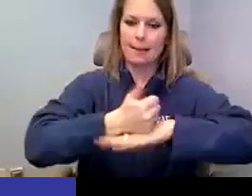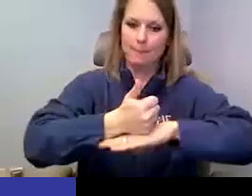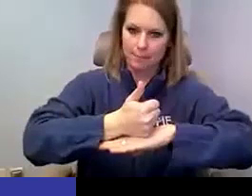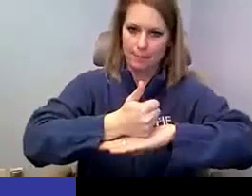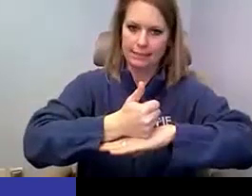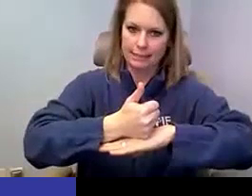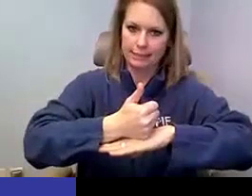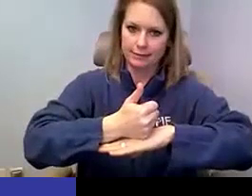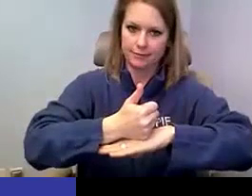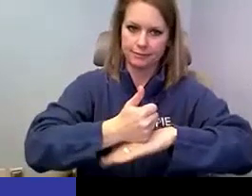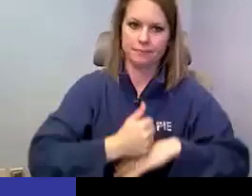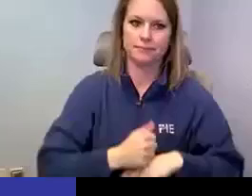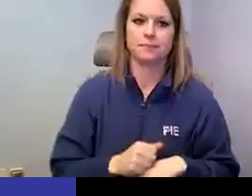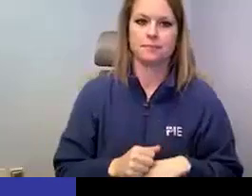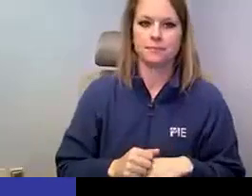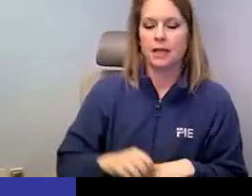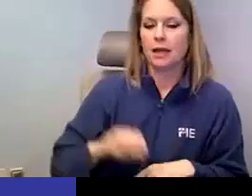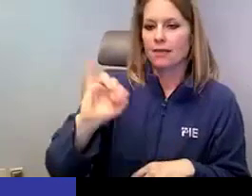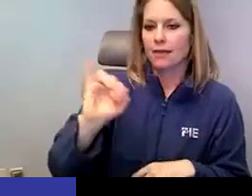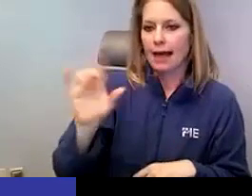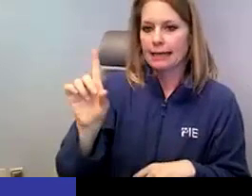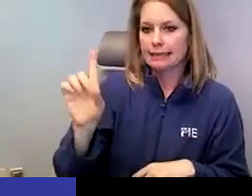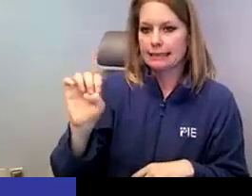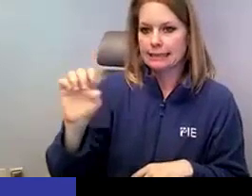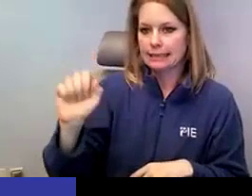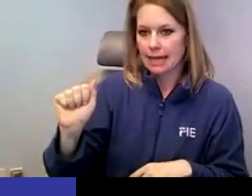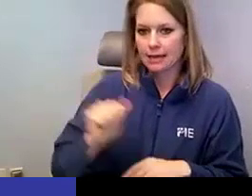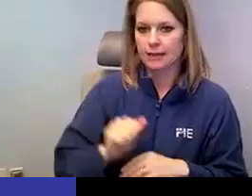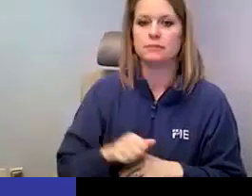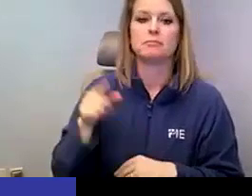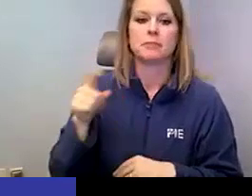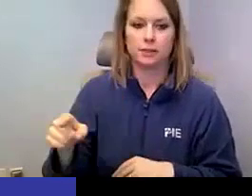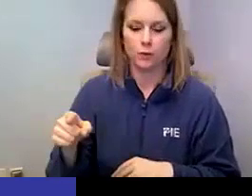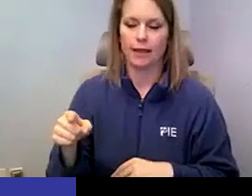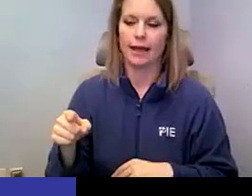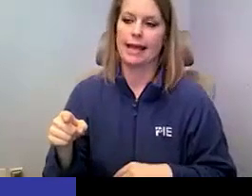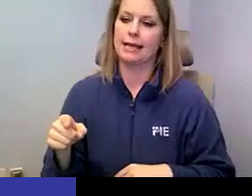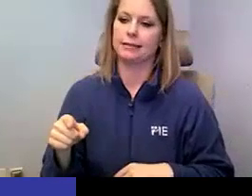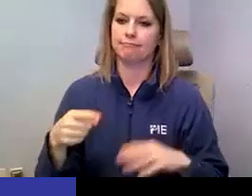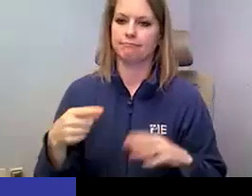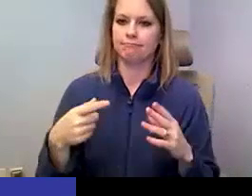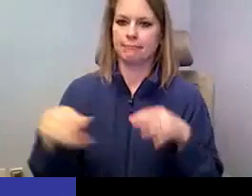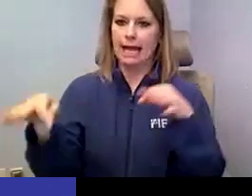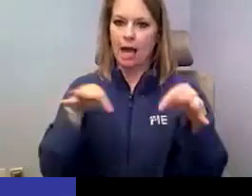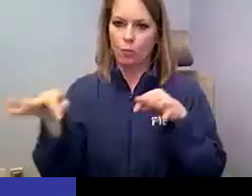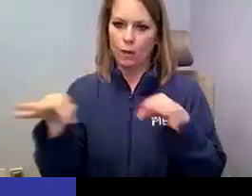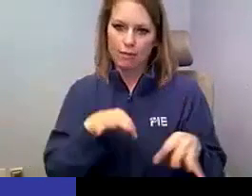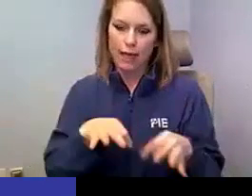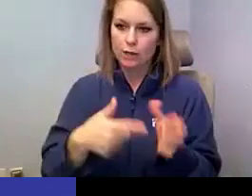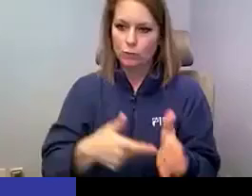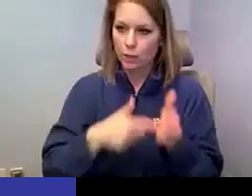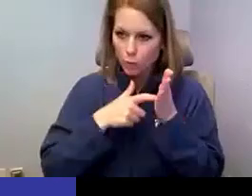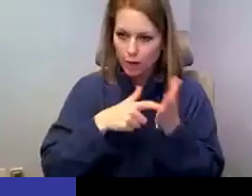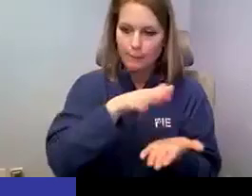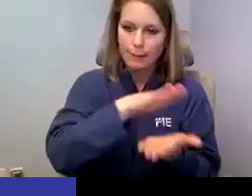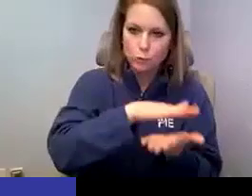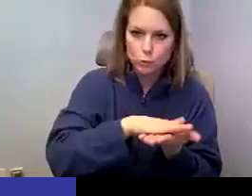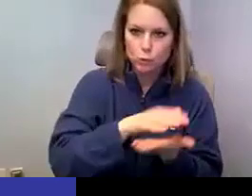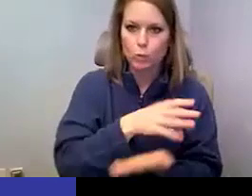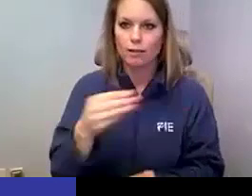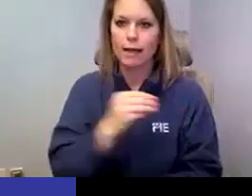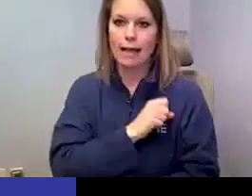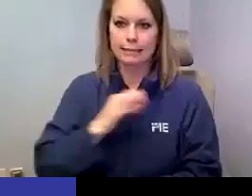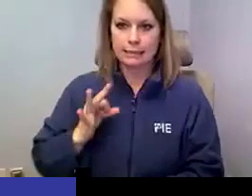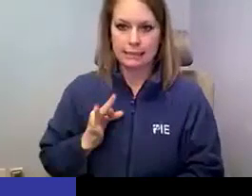Act. IDEA regulations outline the requirements school and district staff must follow when conducting